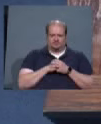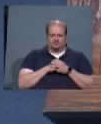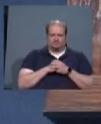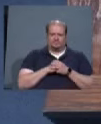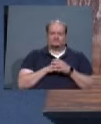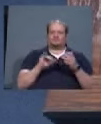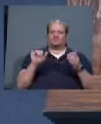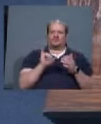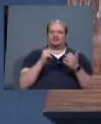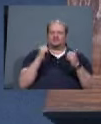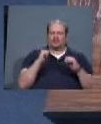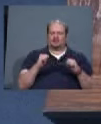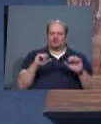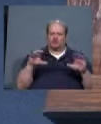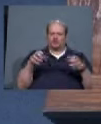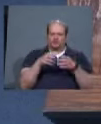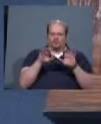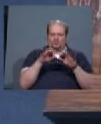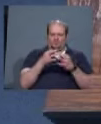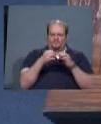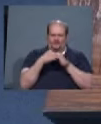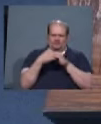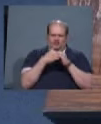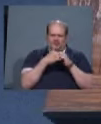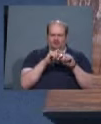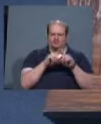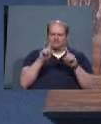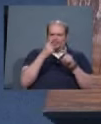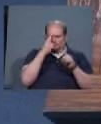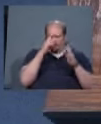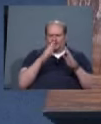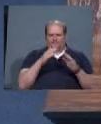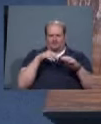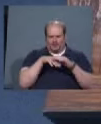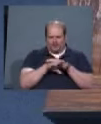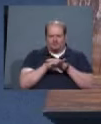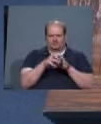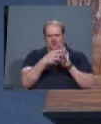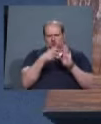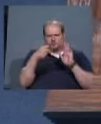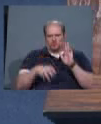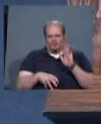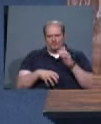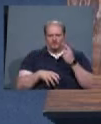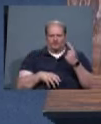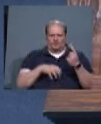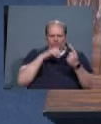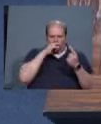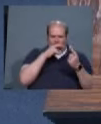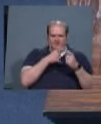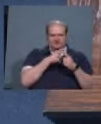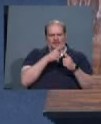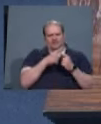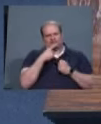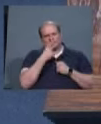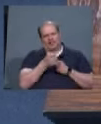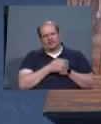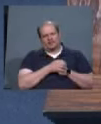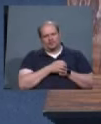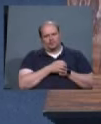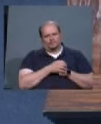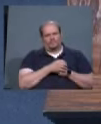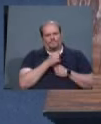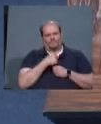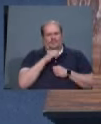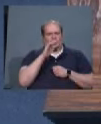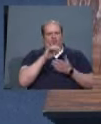It's like trying to hold your family together, but the government keeps coming in, removing one of your kids, and tell you,